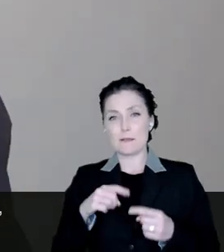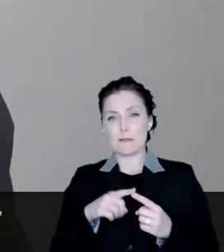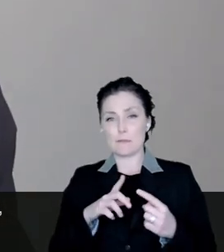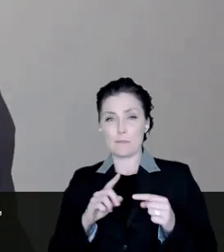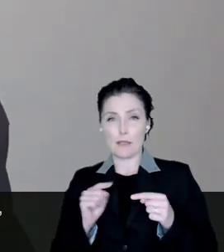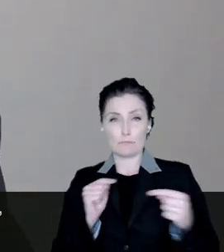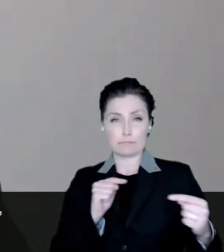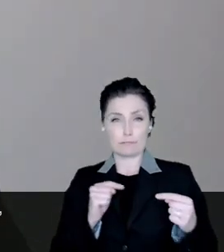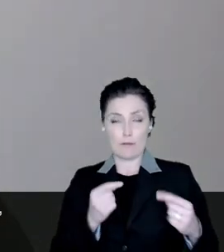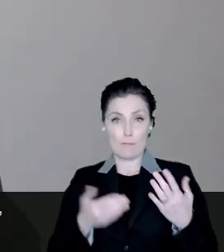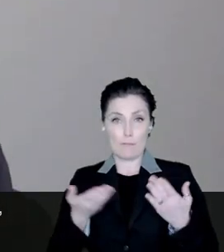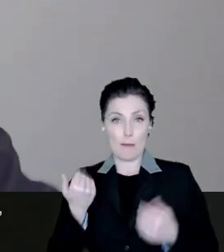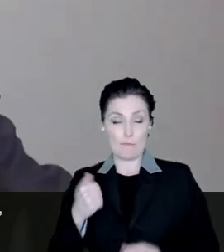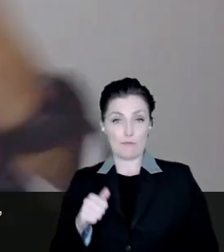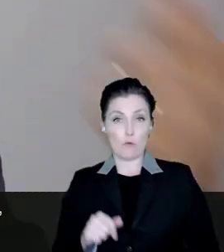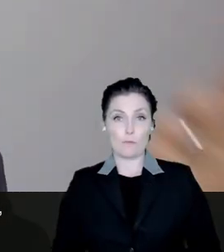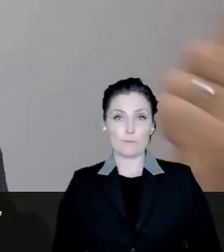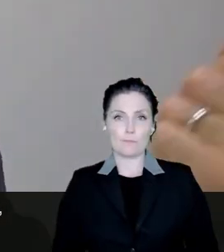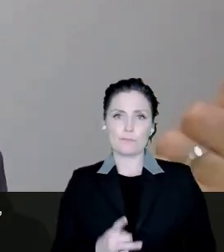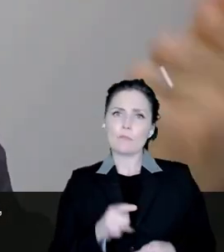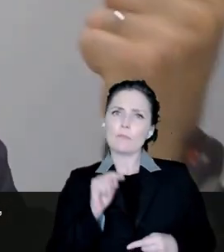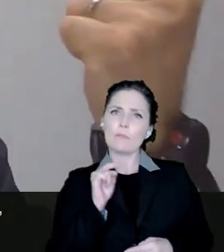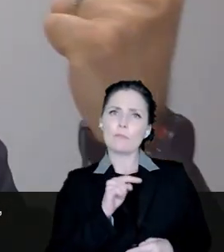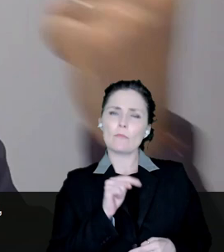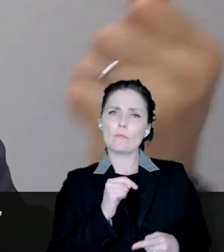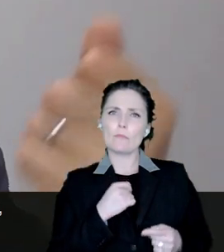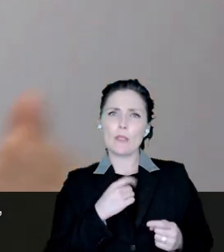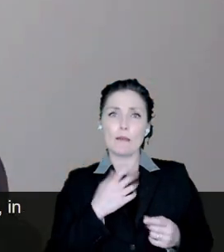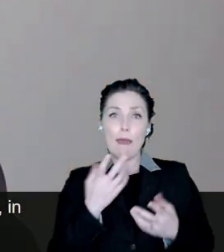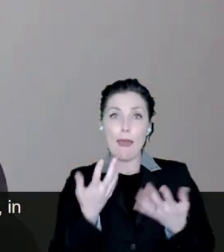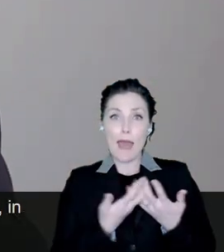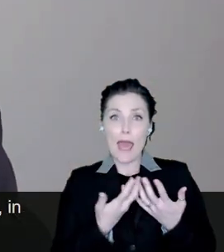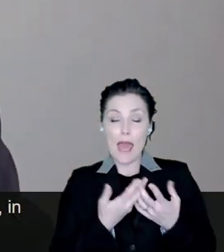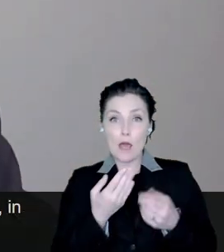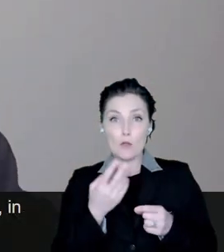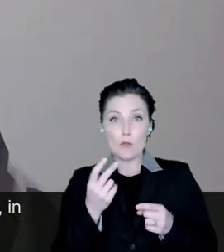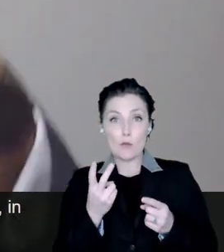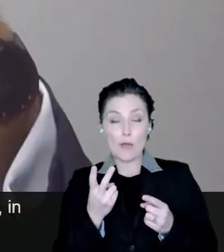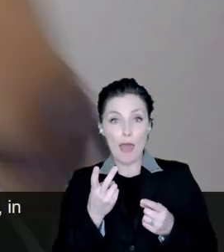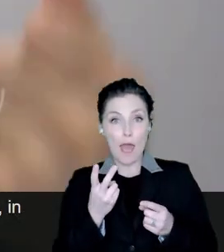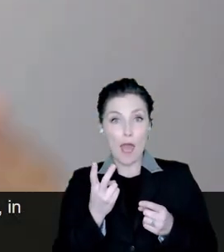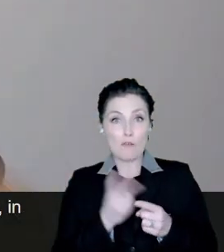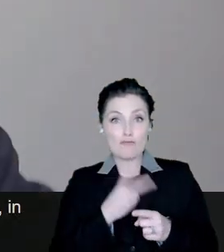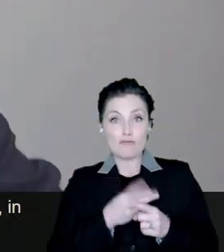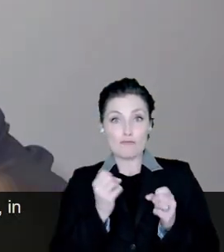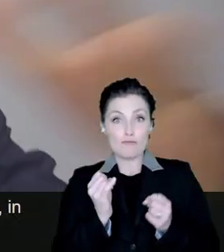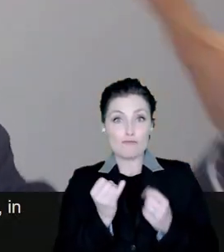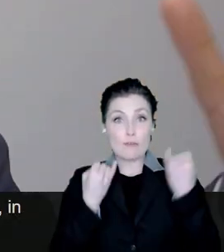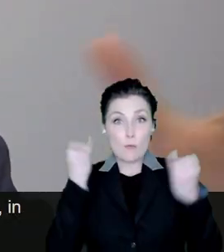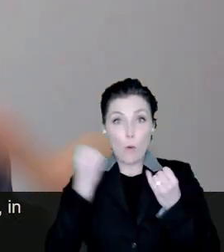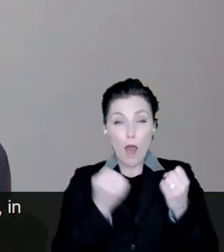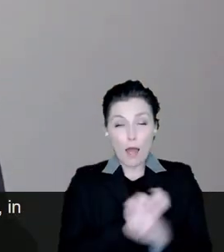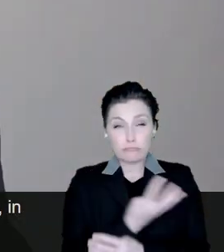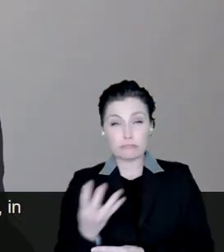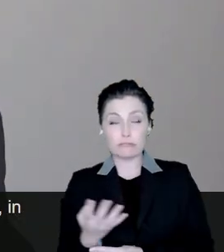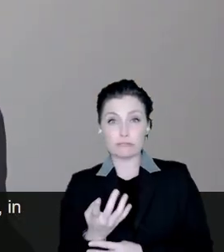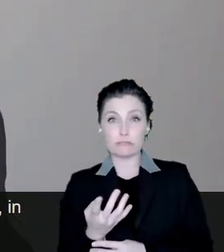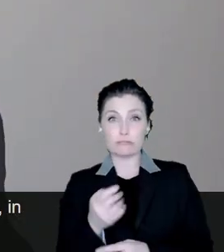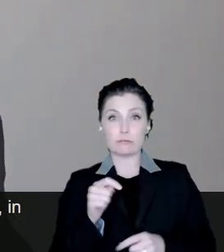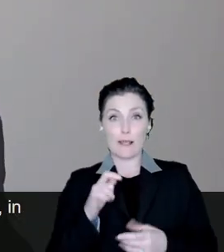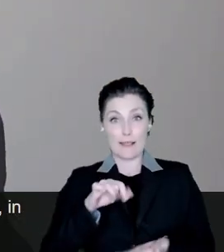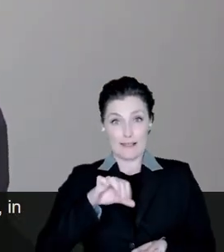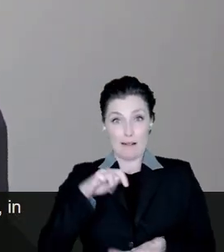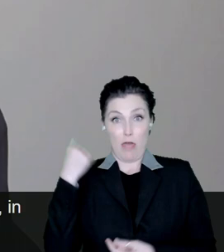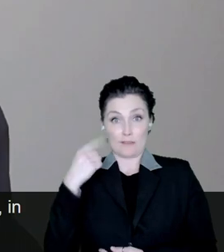idea in relation to how we can rewild our capital city. And so I'm working with Ben Goldsmith and many others